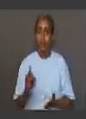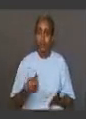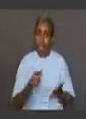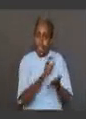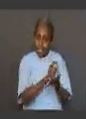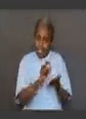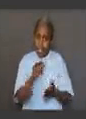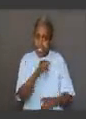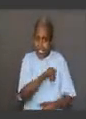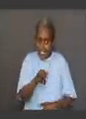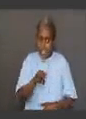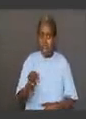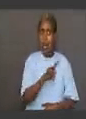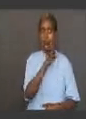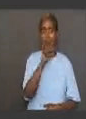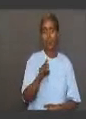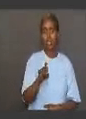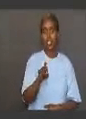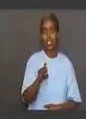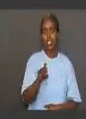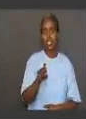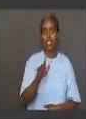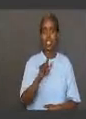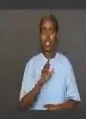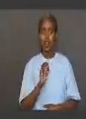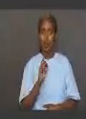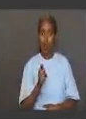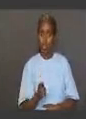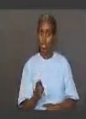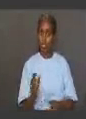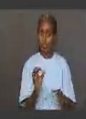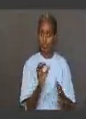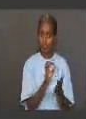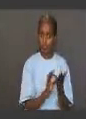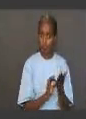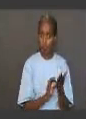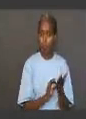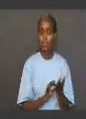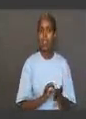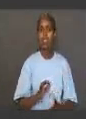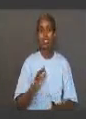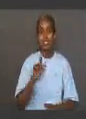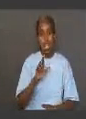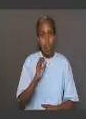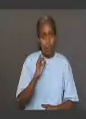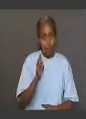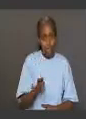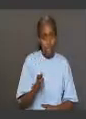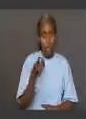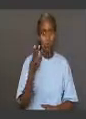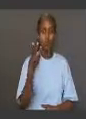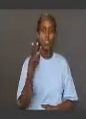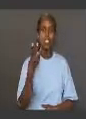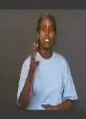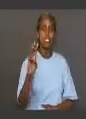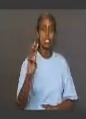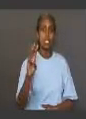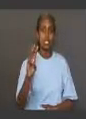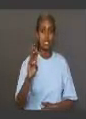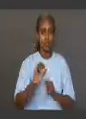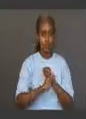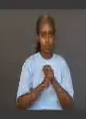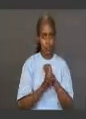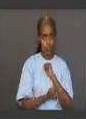write the same equation in logarithm form as the logarithm of 16 to